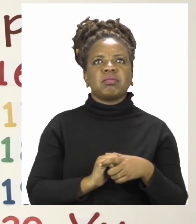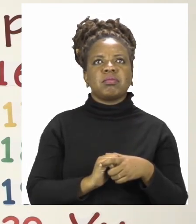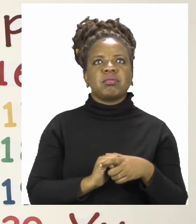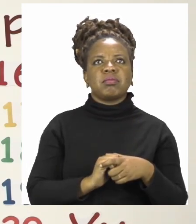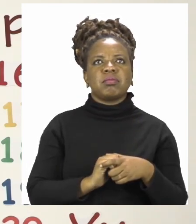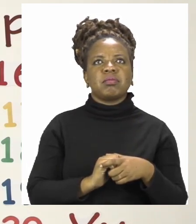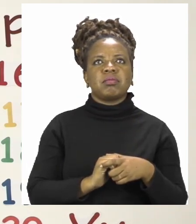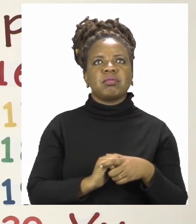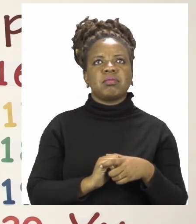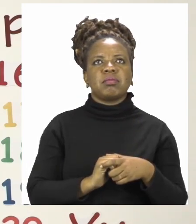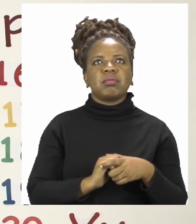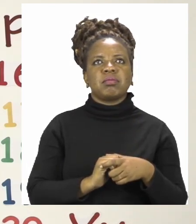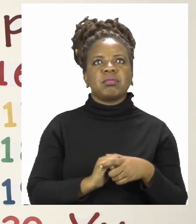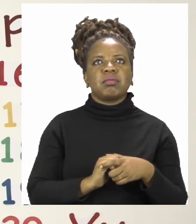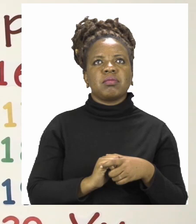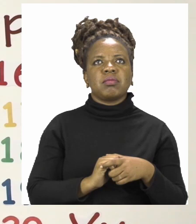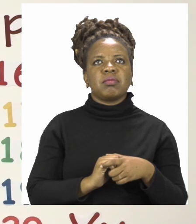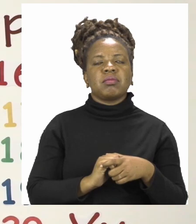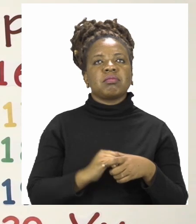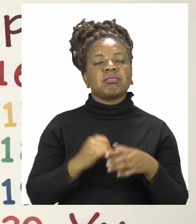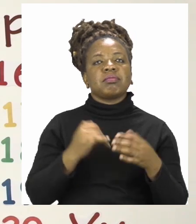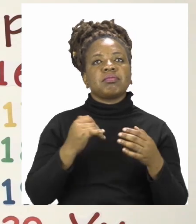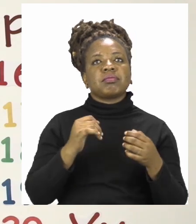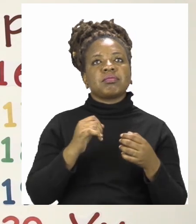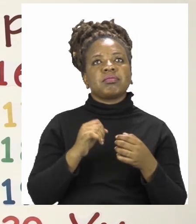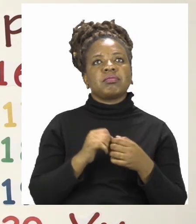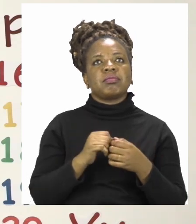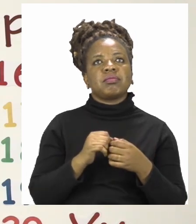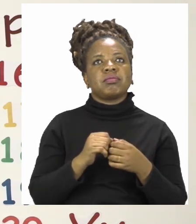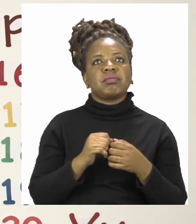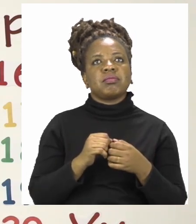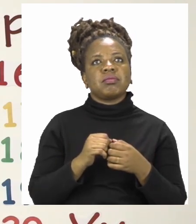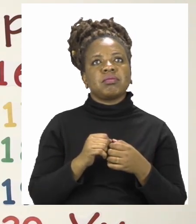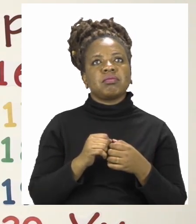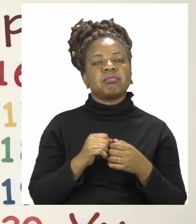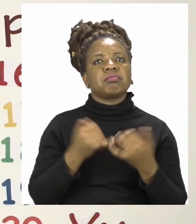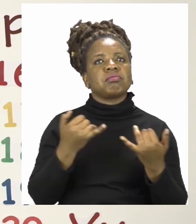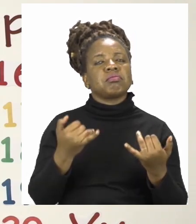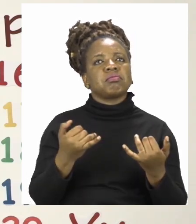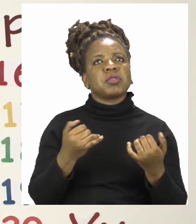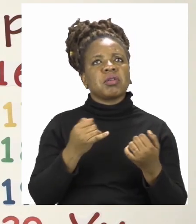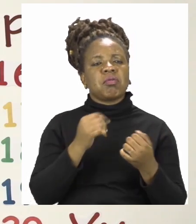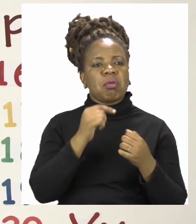hand to 7, what would our time be?